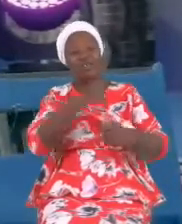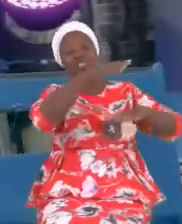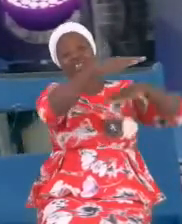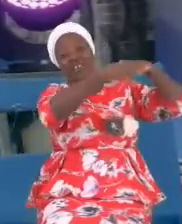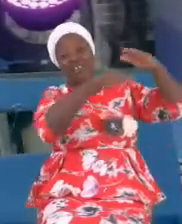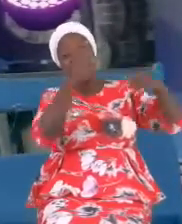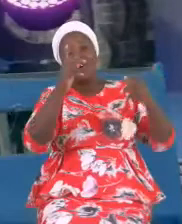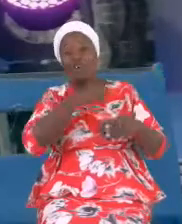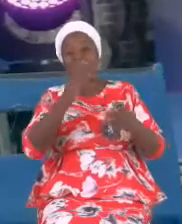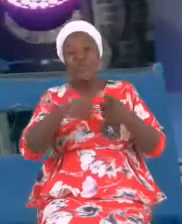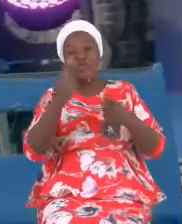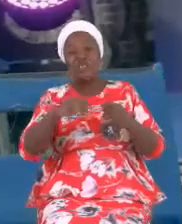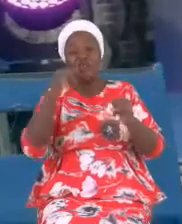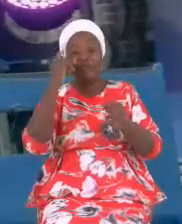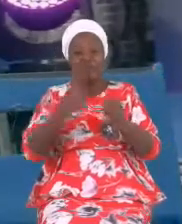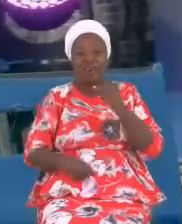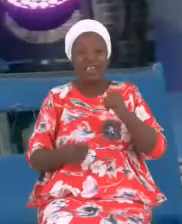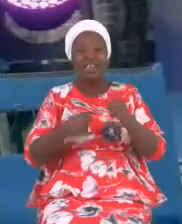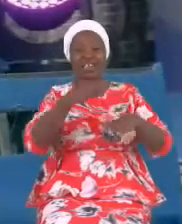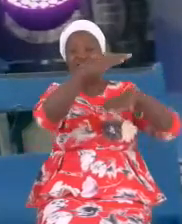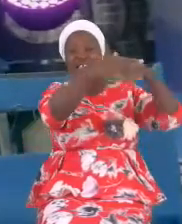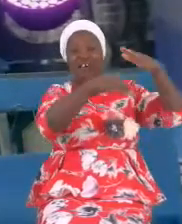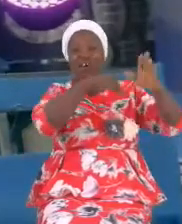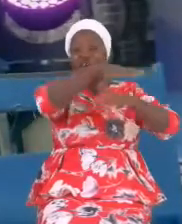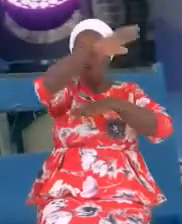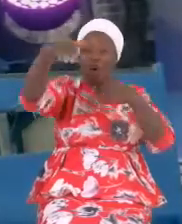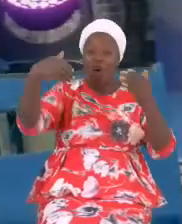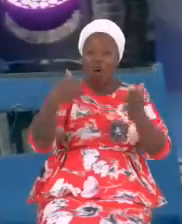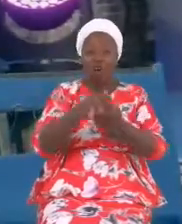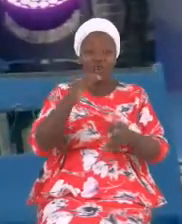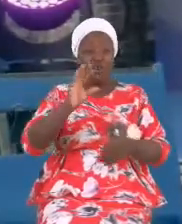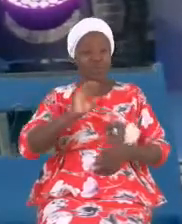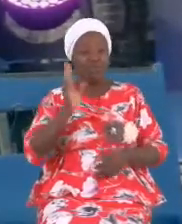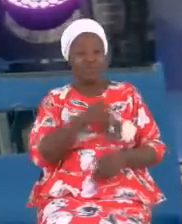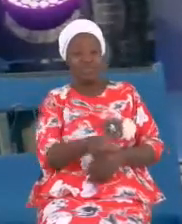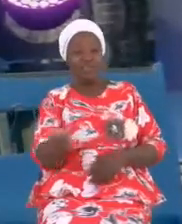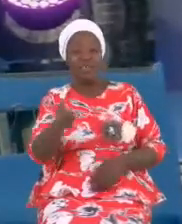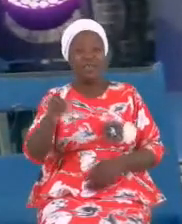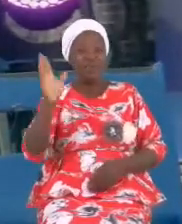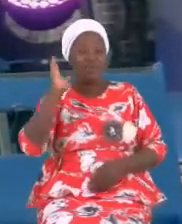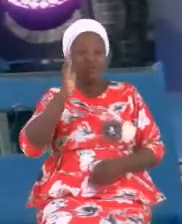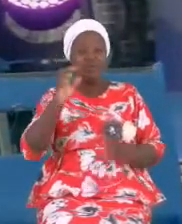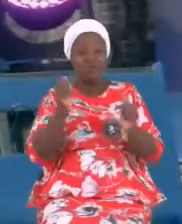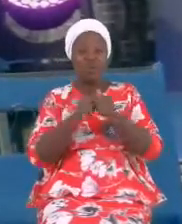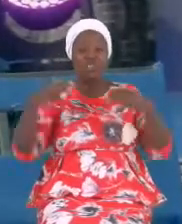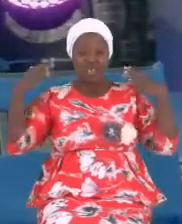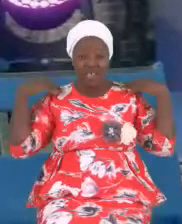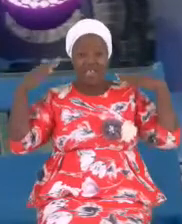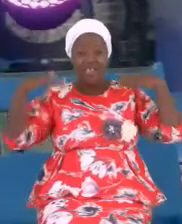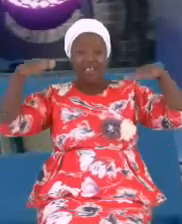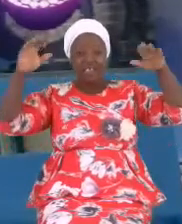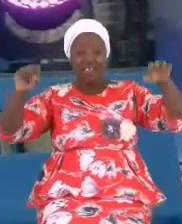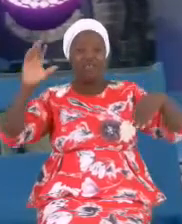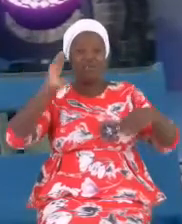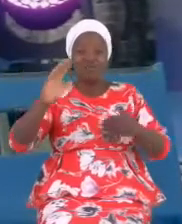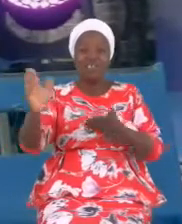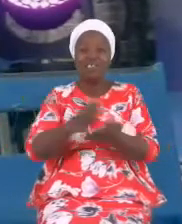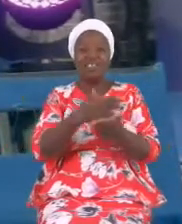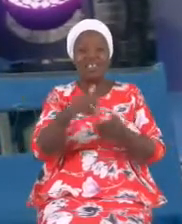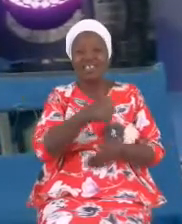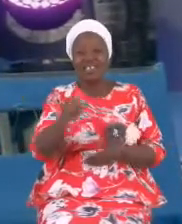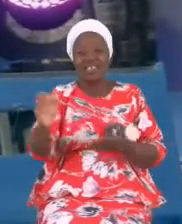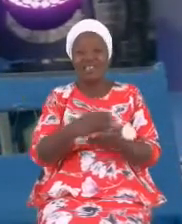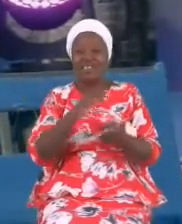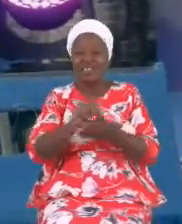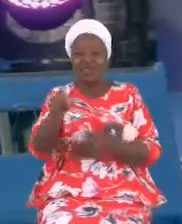until the final generation, all of them with angels, they'll sing a song you